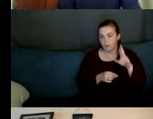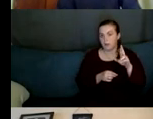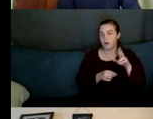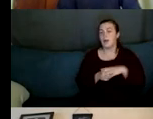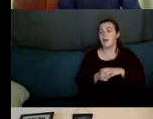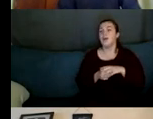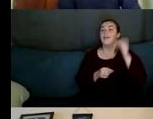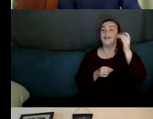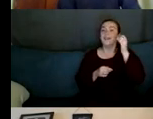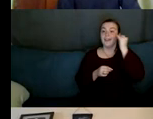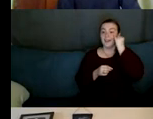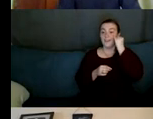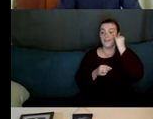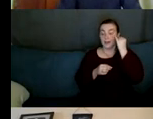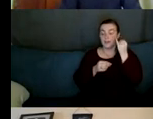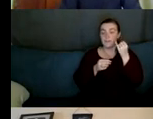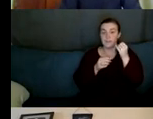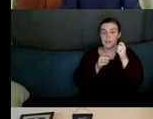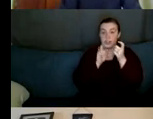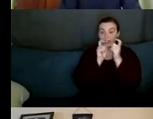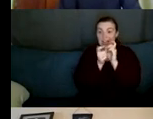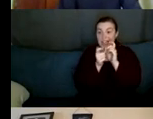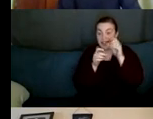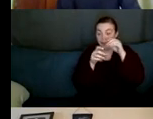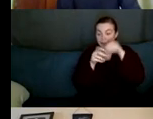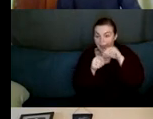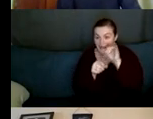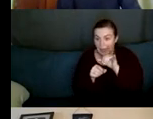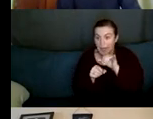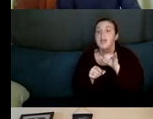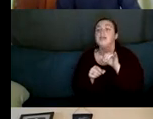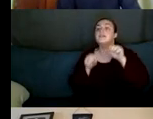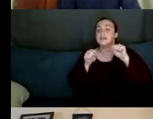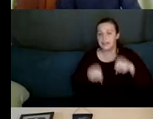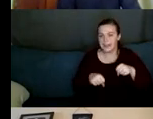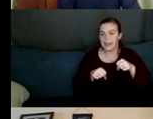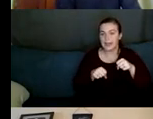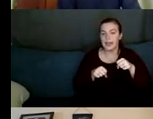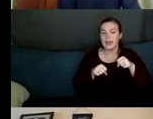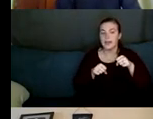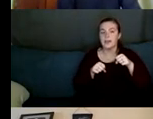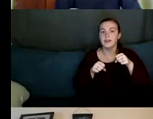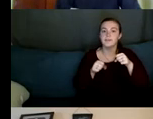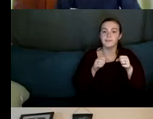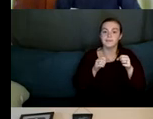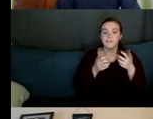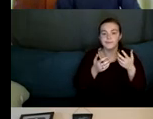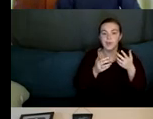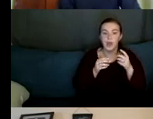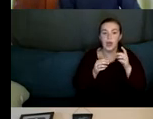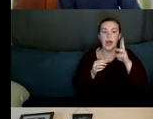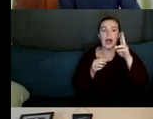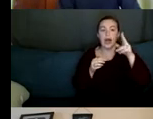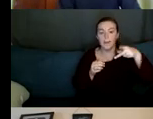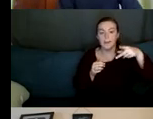update lots of places in real time. And the calendar can be embedded on a website so that live updates, even during your event,